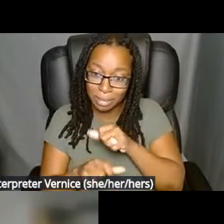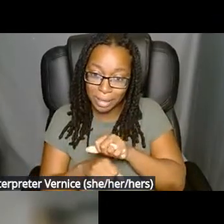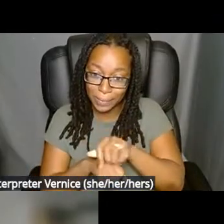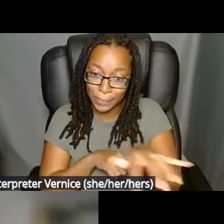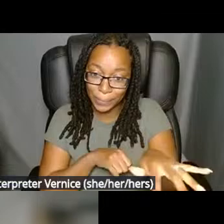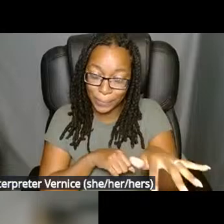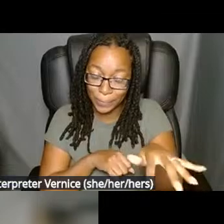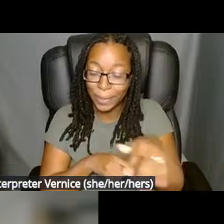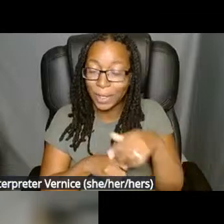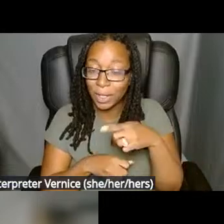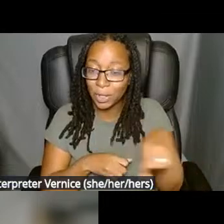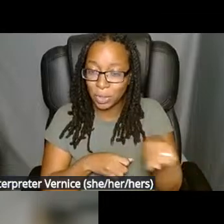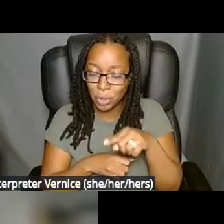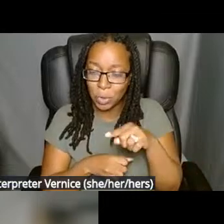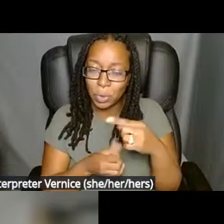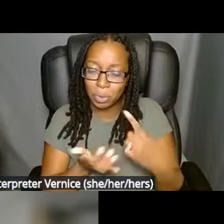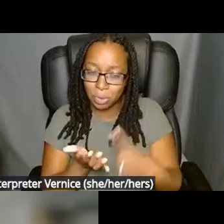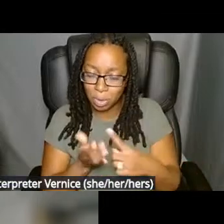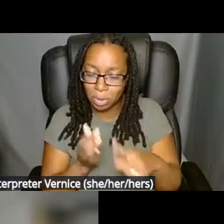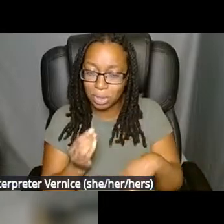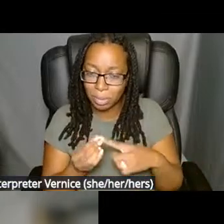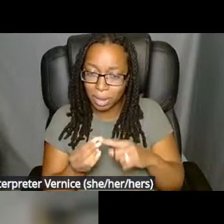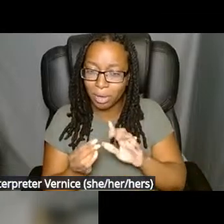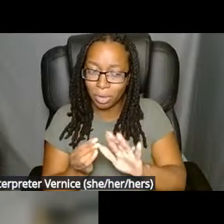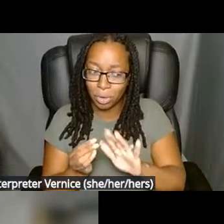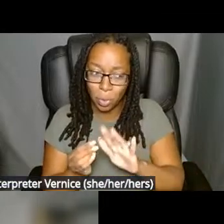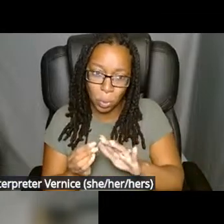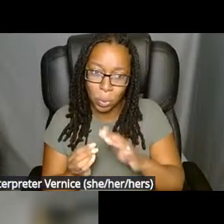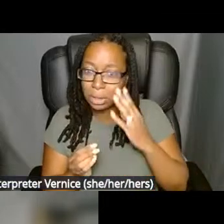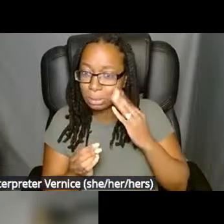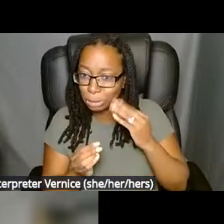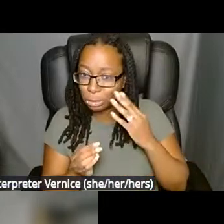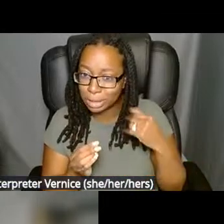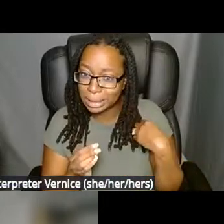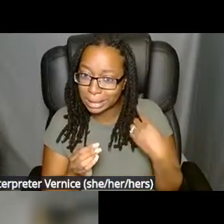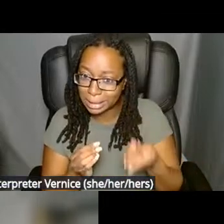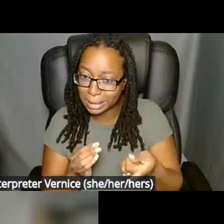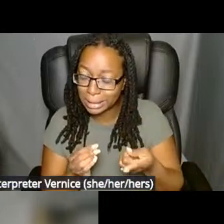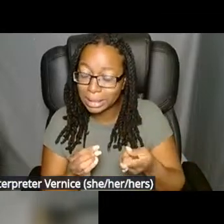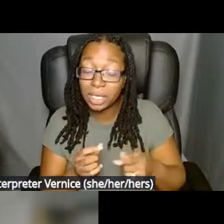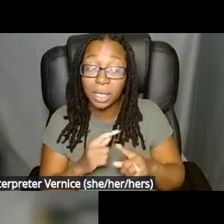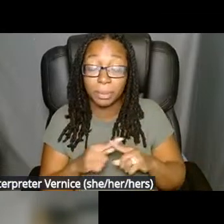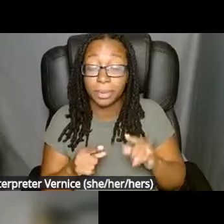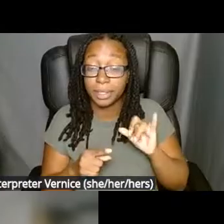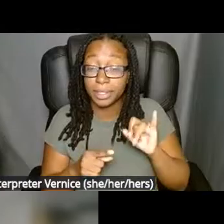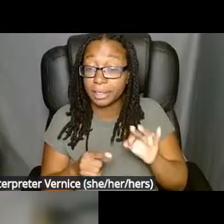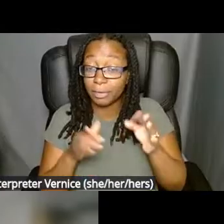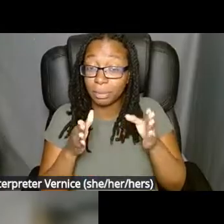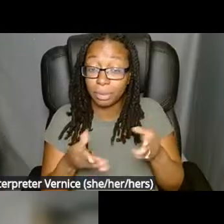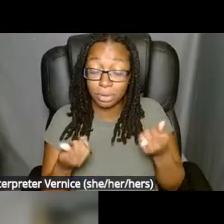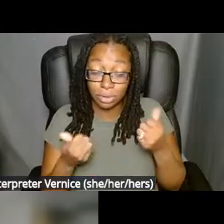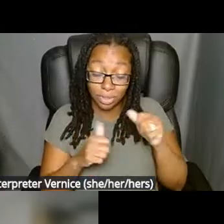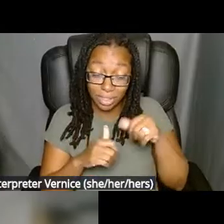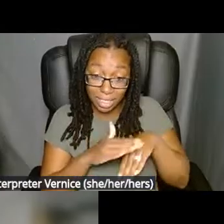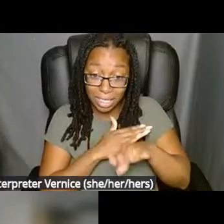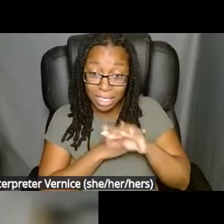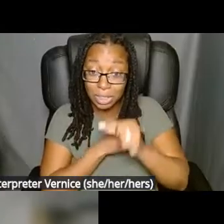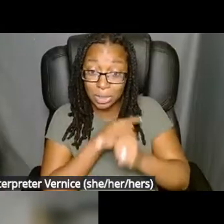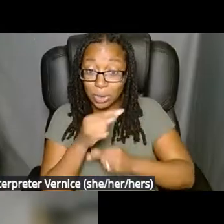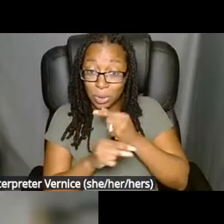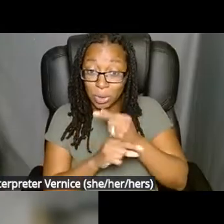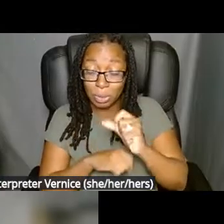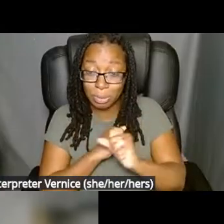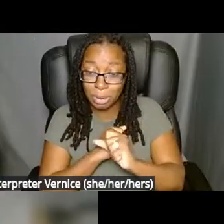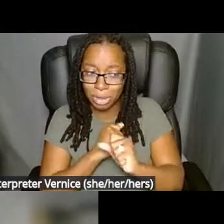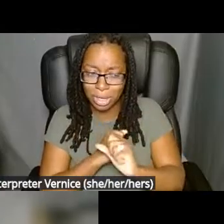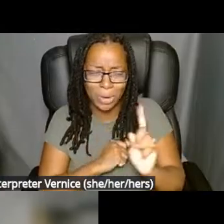mentioned all the things you've done, but like how does someone who is trying to get into the global market, where should they even start in